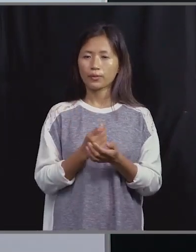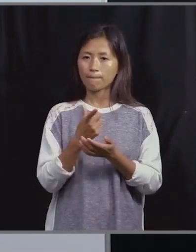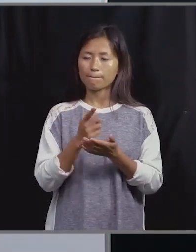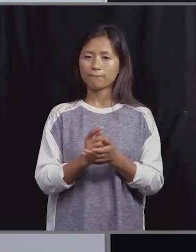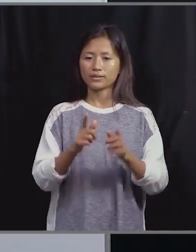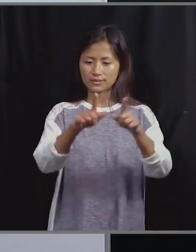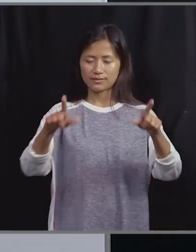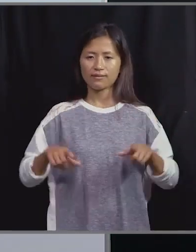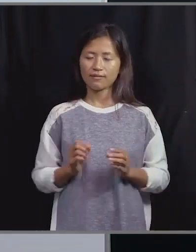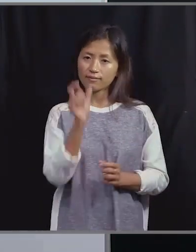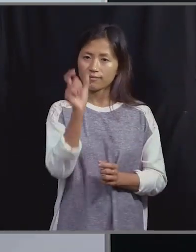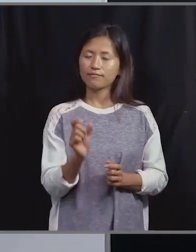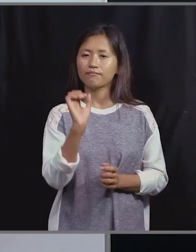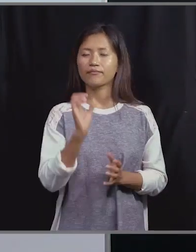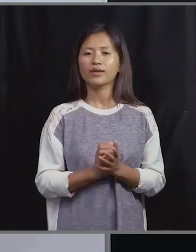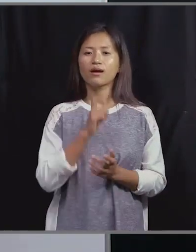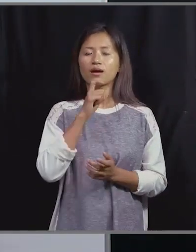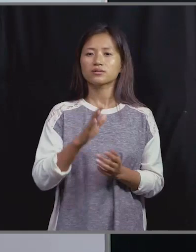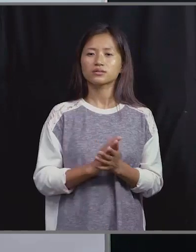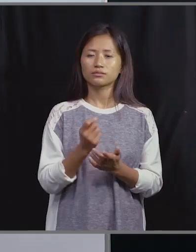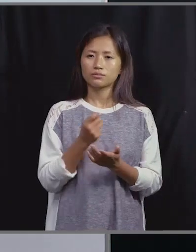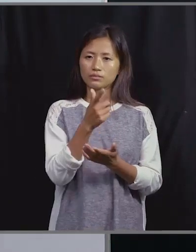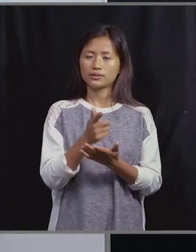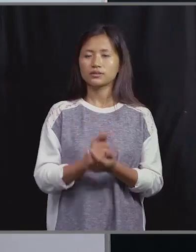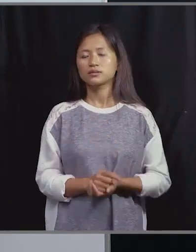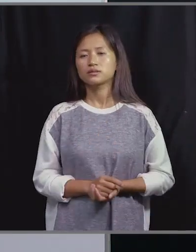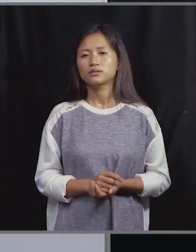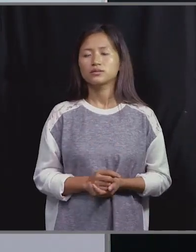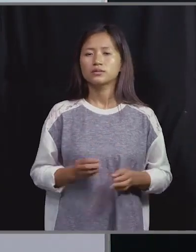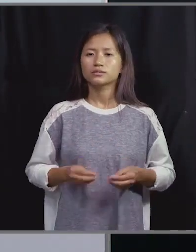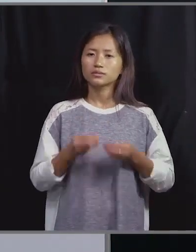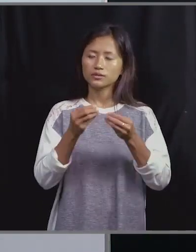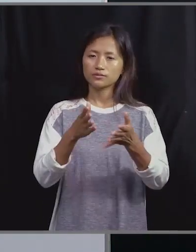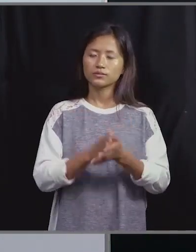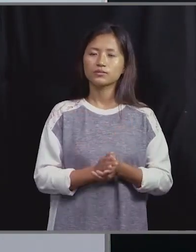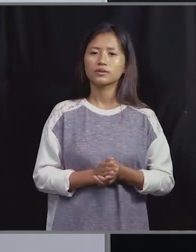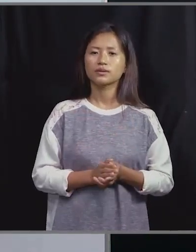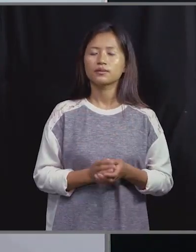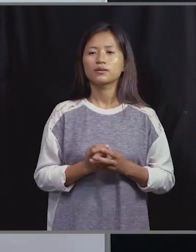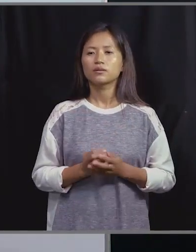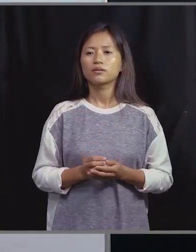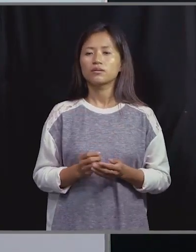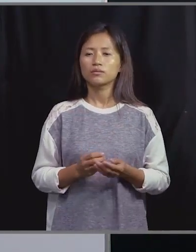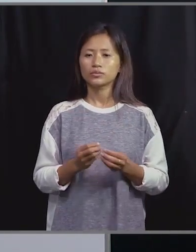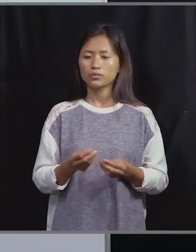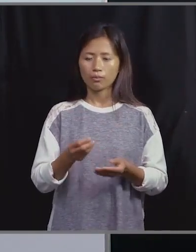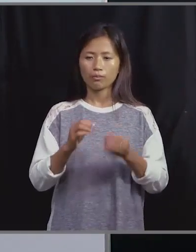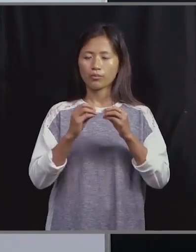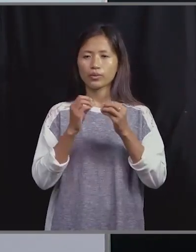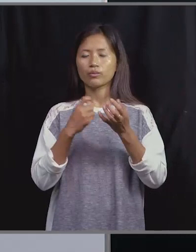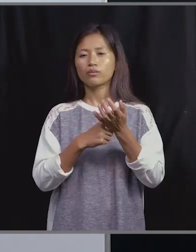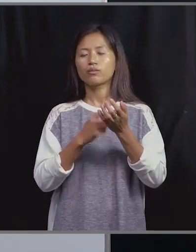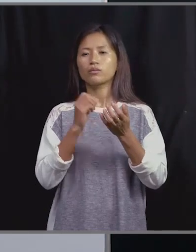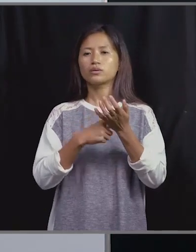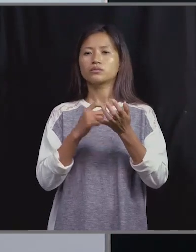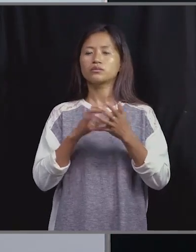or the sahukars to ask money. The moneylenders, they give money or they borrow money, but with